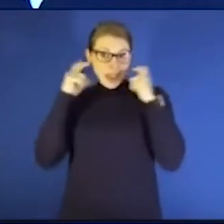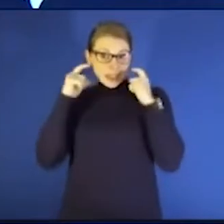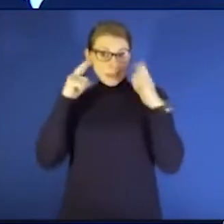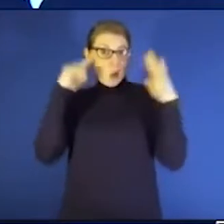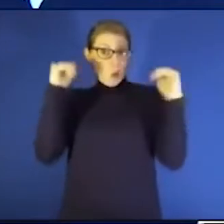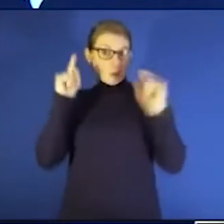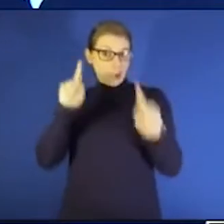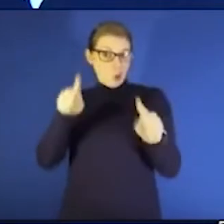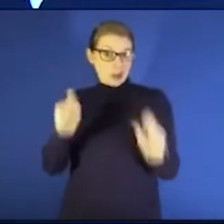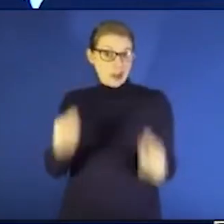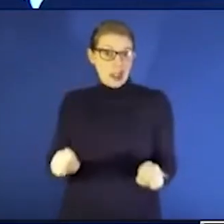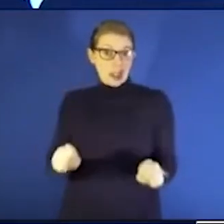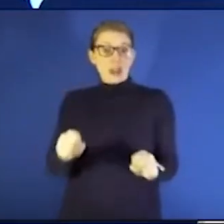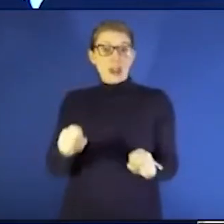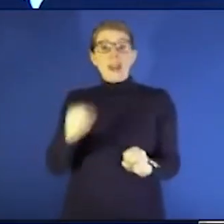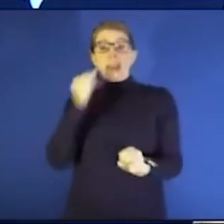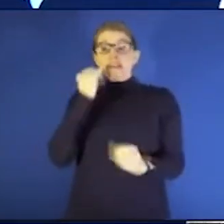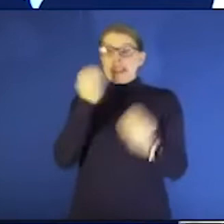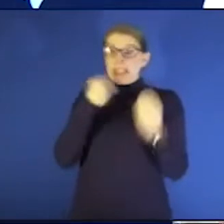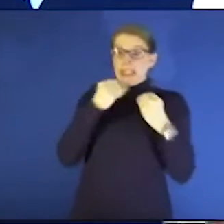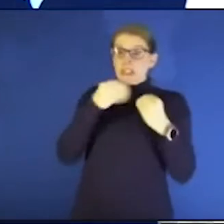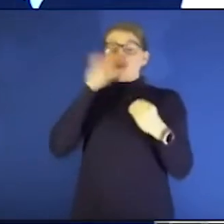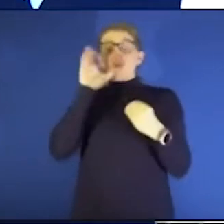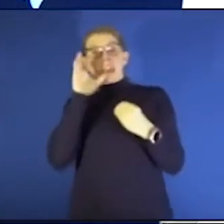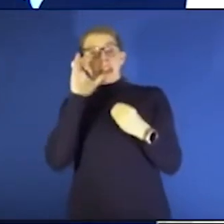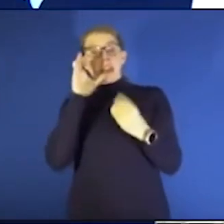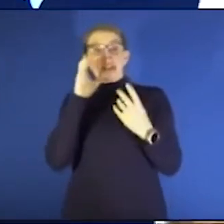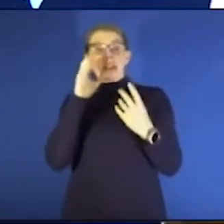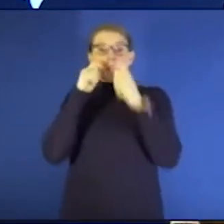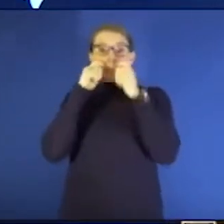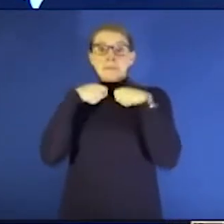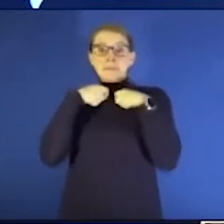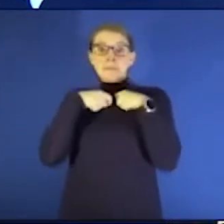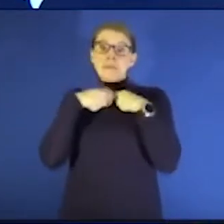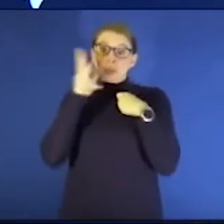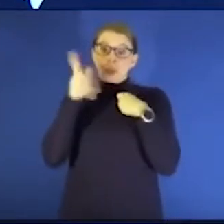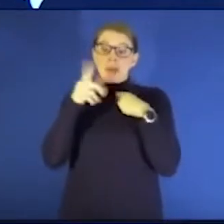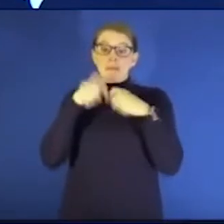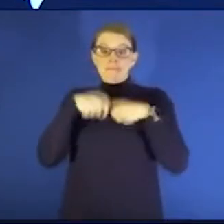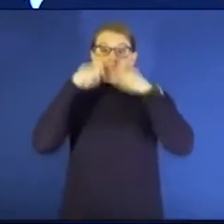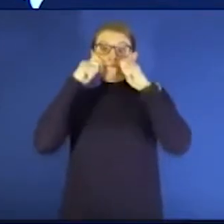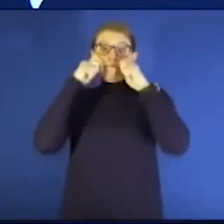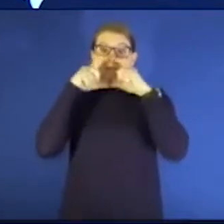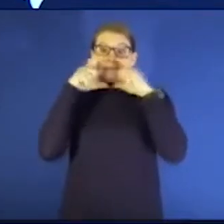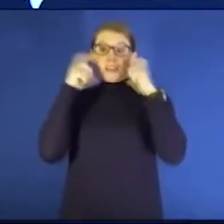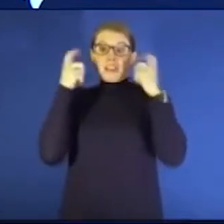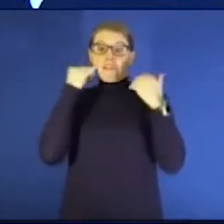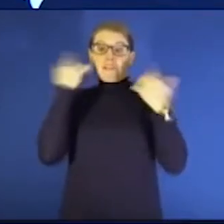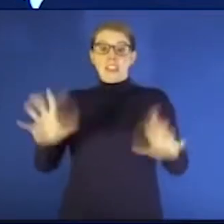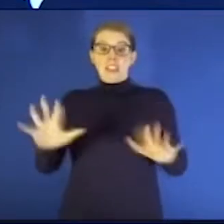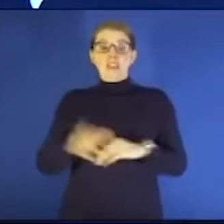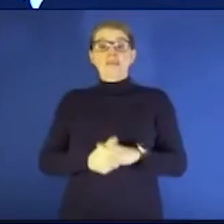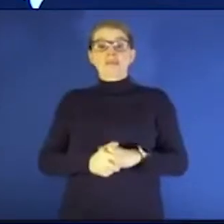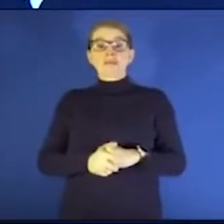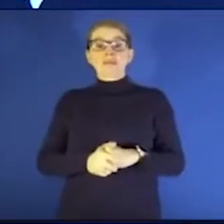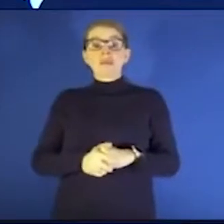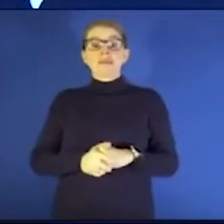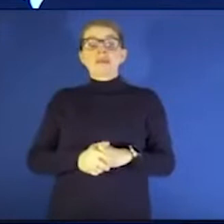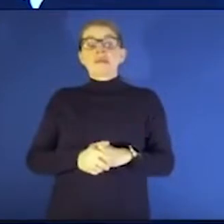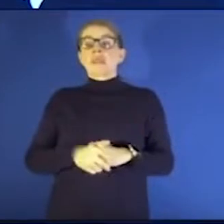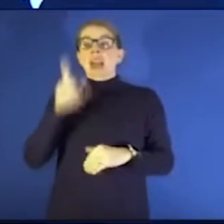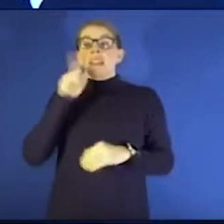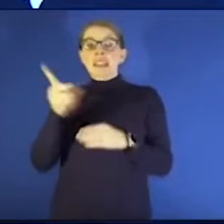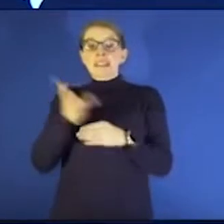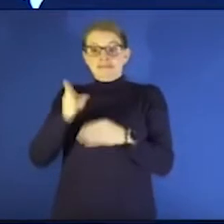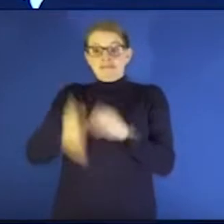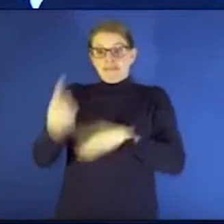eating or drinking. I know that I may be in a minority, but that's not unusual for me because I'm kind of goofy. But I think at the end of the day, you